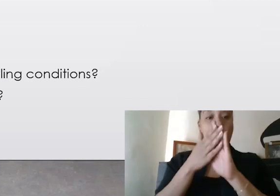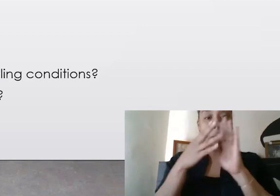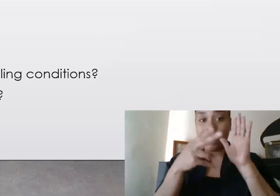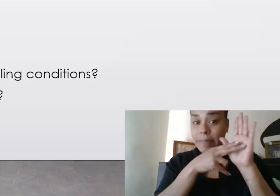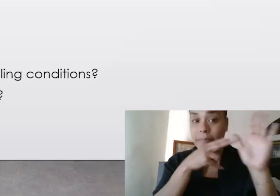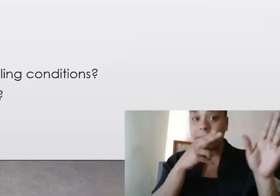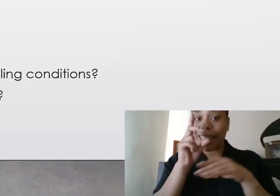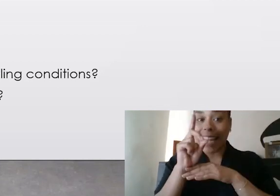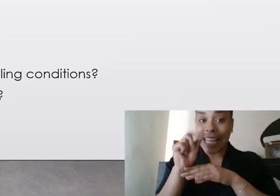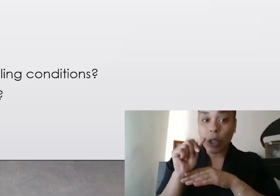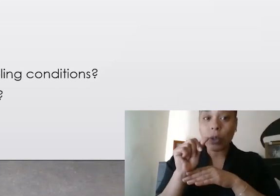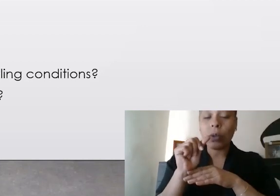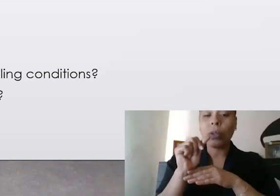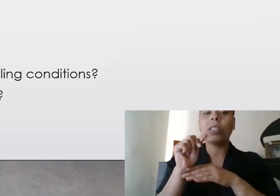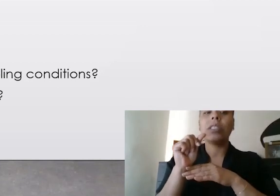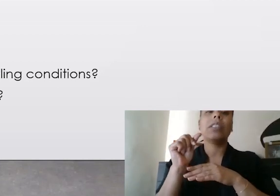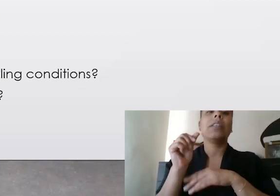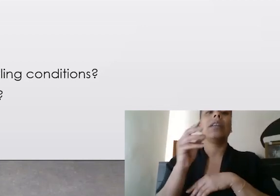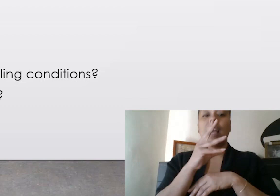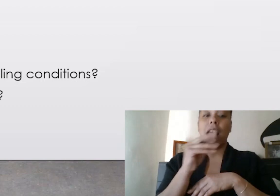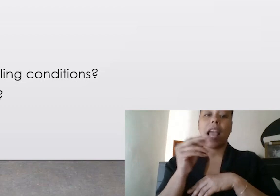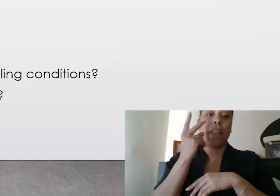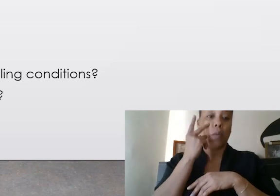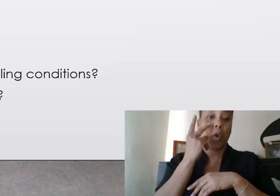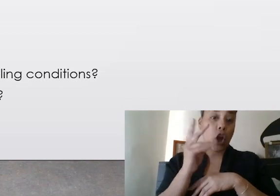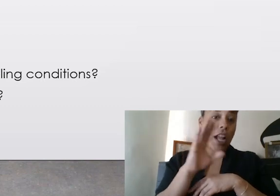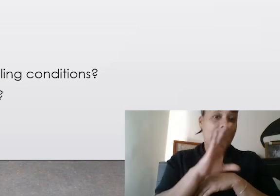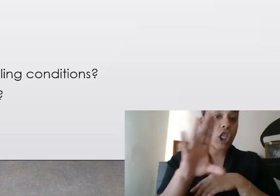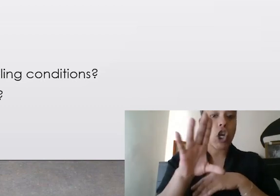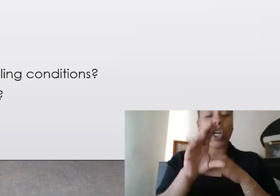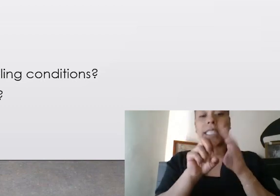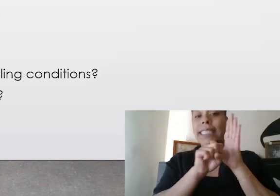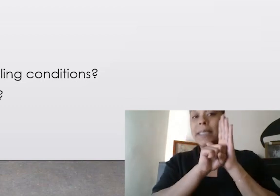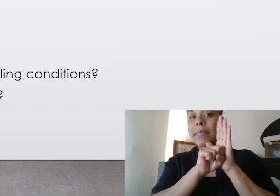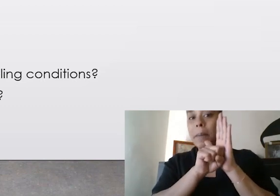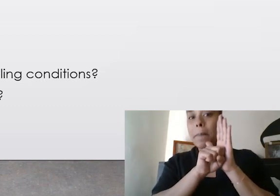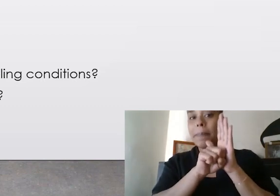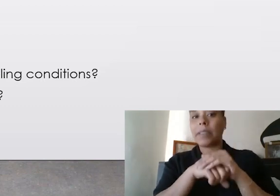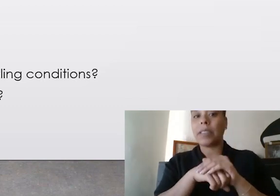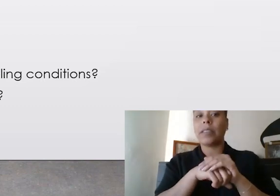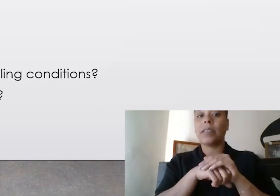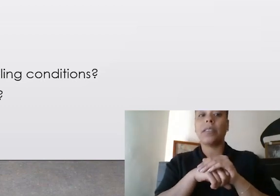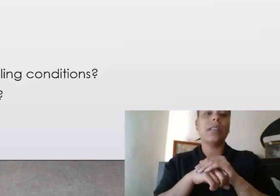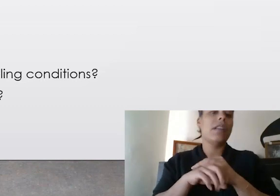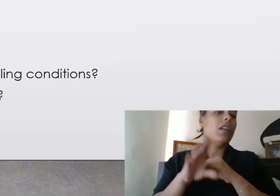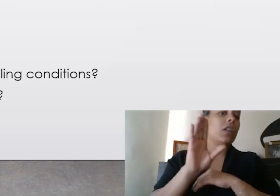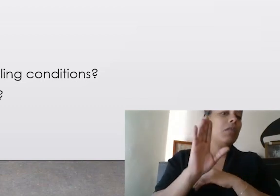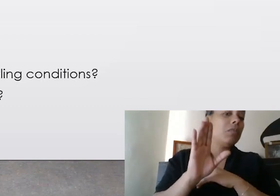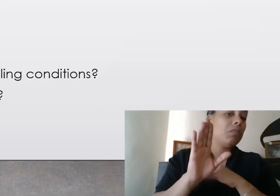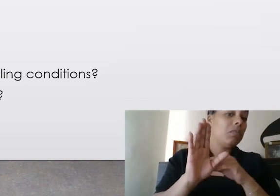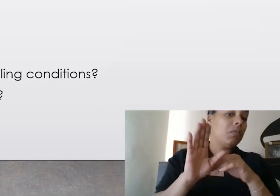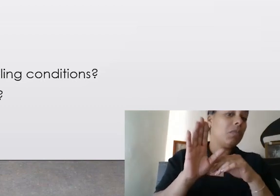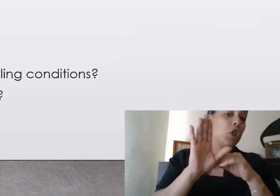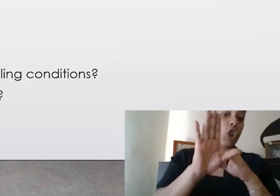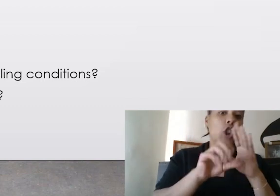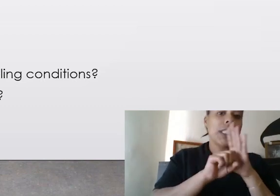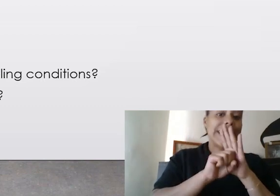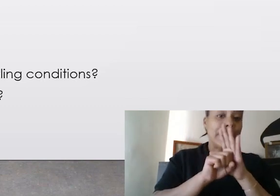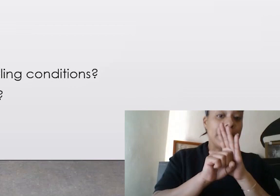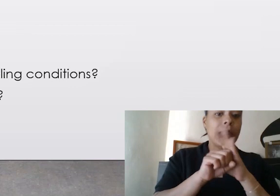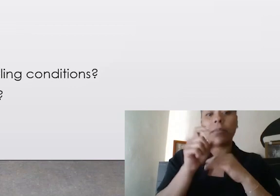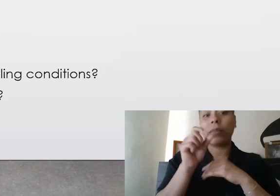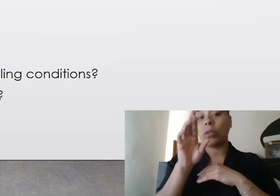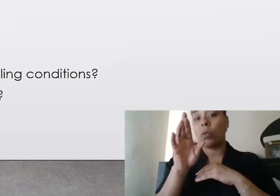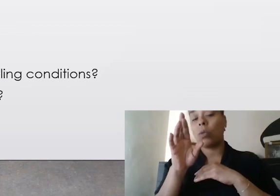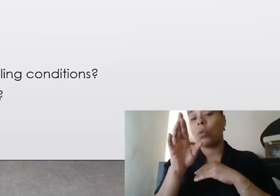at your symptoms. So does your symptoms and also does your medication affect your ability to